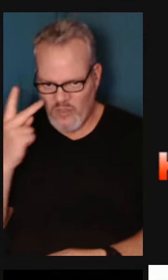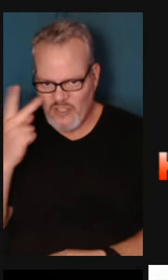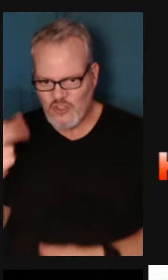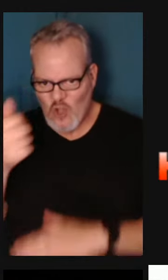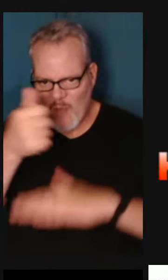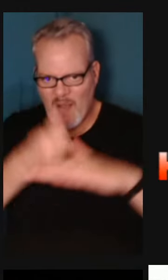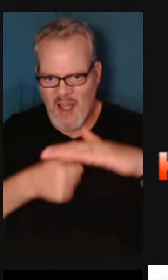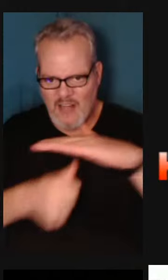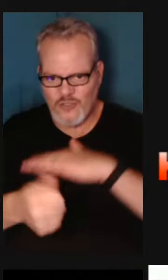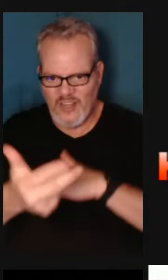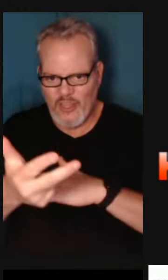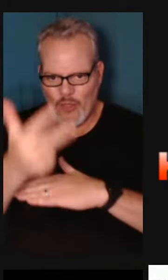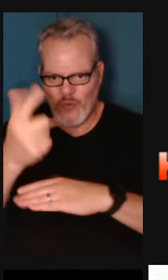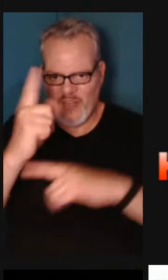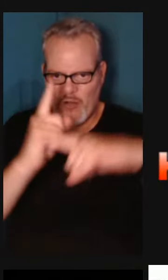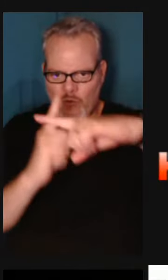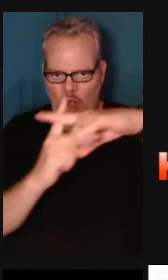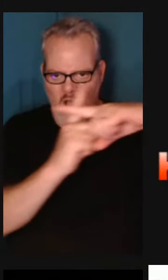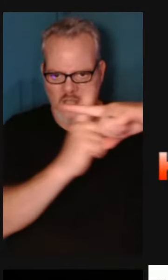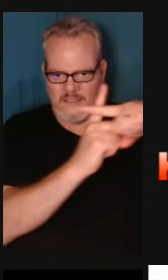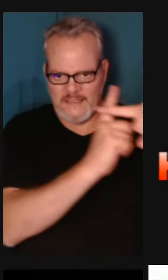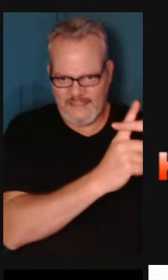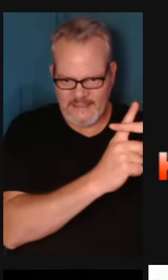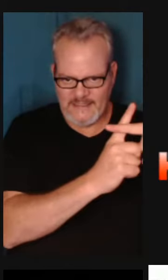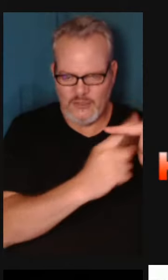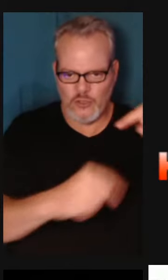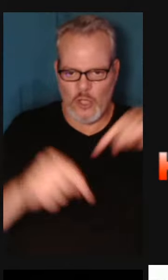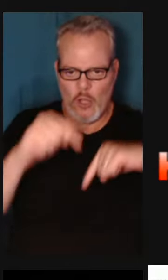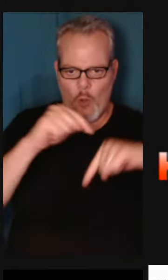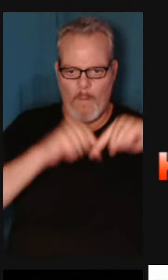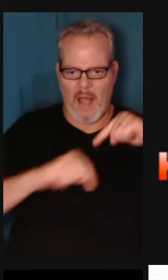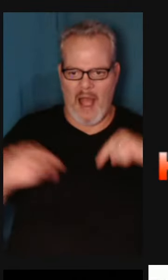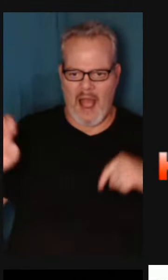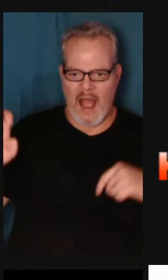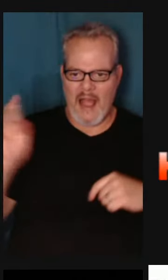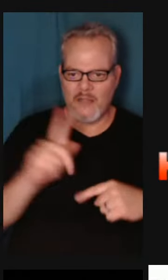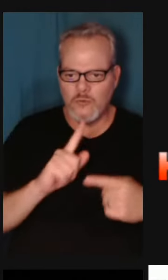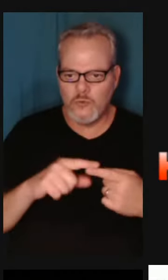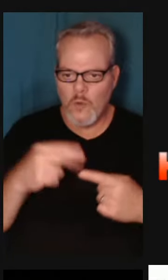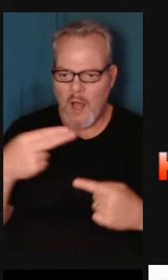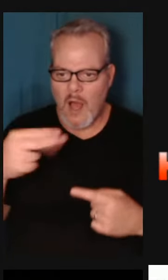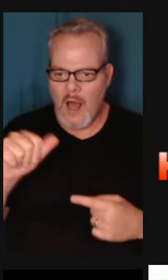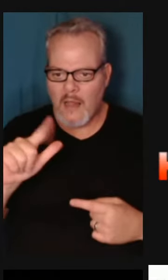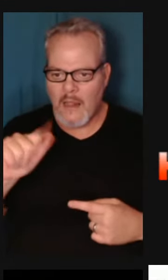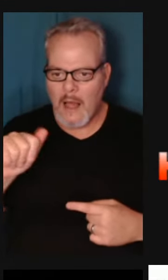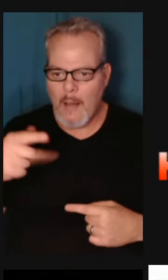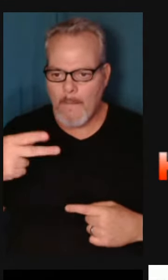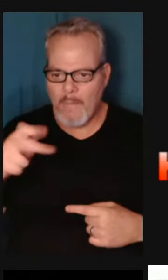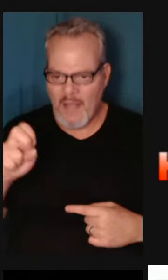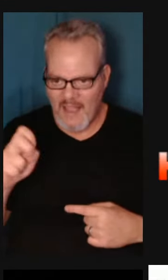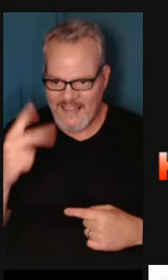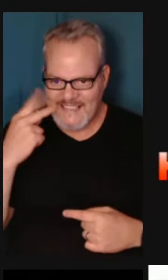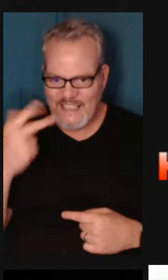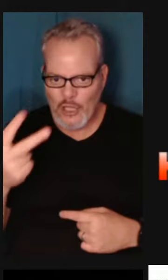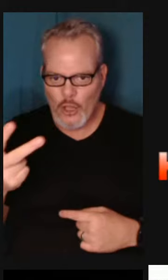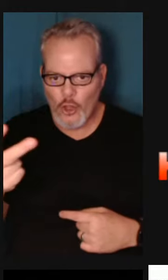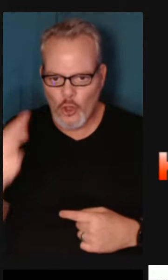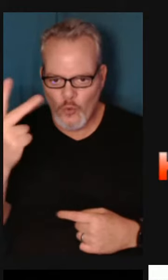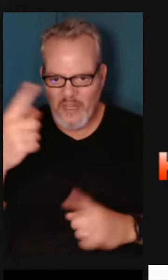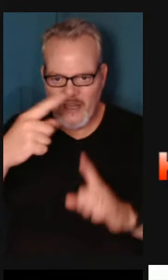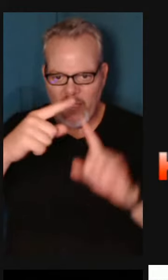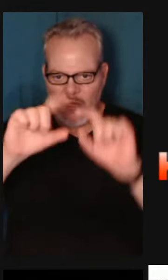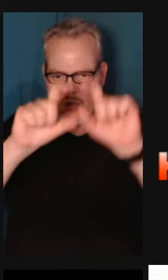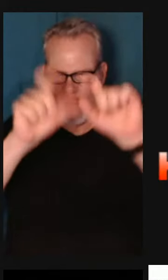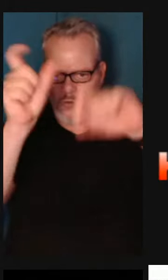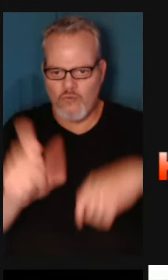3 crosses. So they go back to Halape. They see the 3 crosses of the horse corral gate